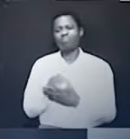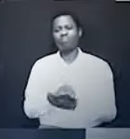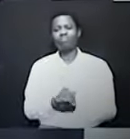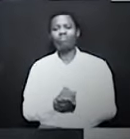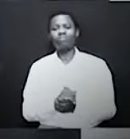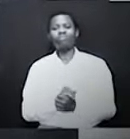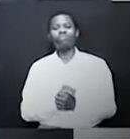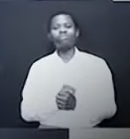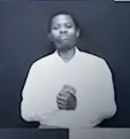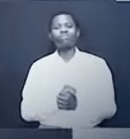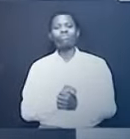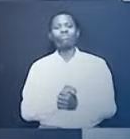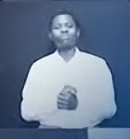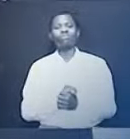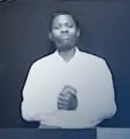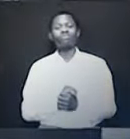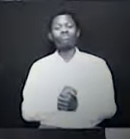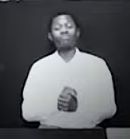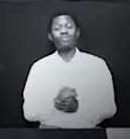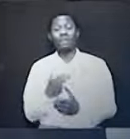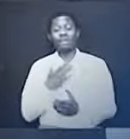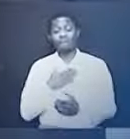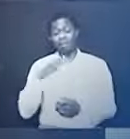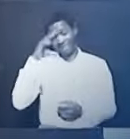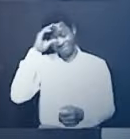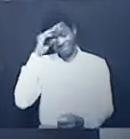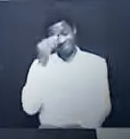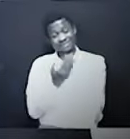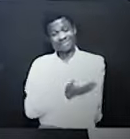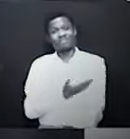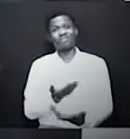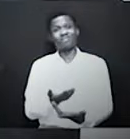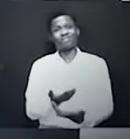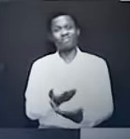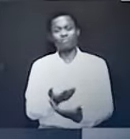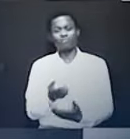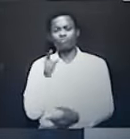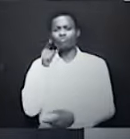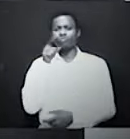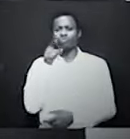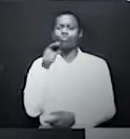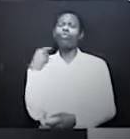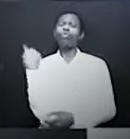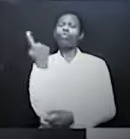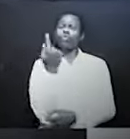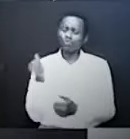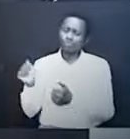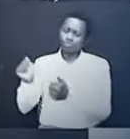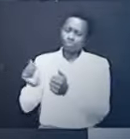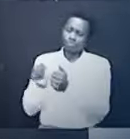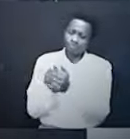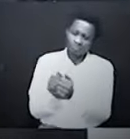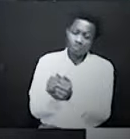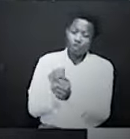dino, wabeyakwa. My son, meba, you are always with me, and all